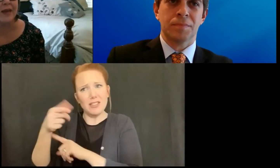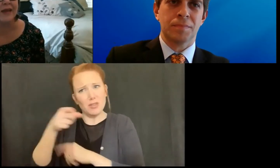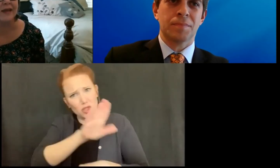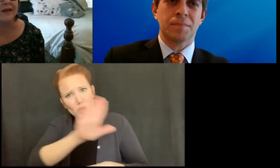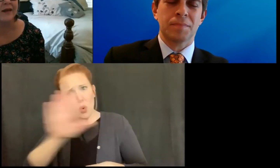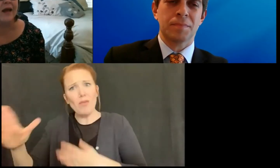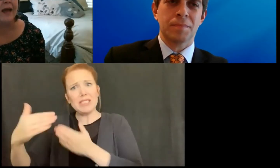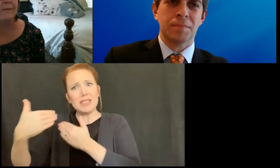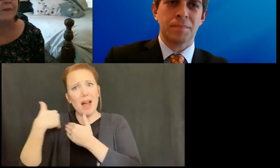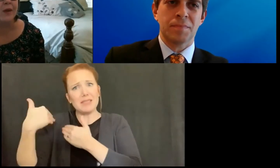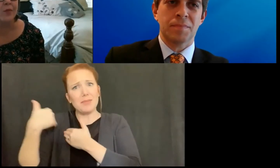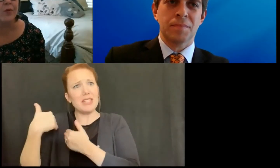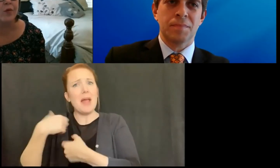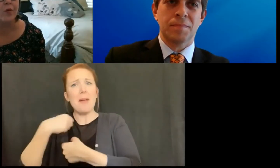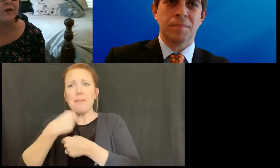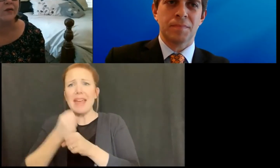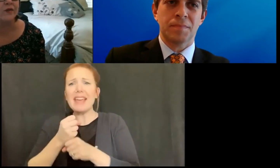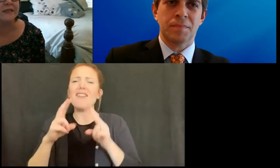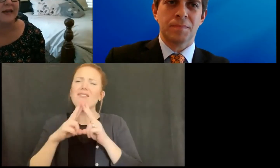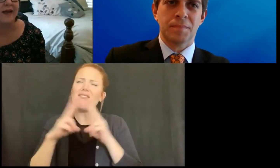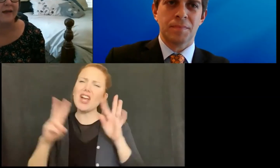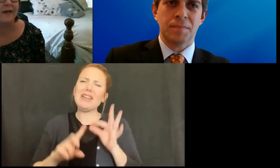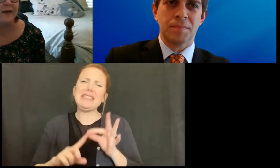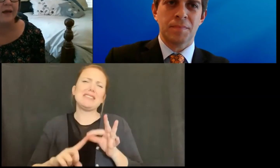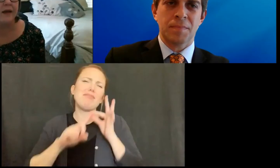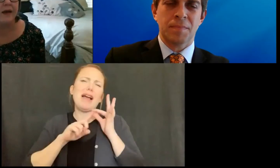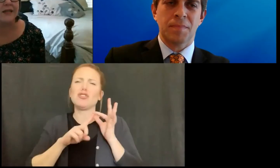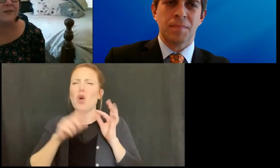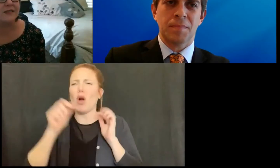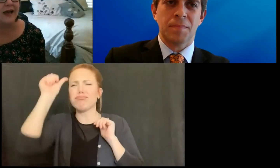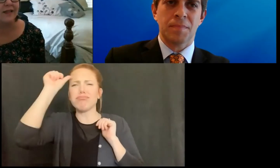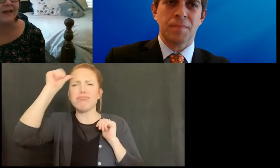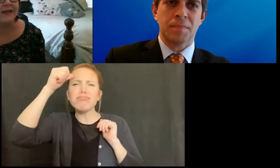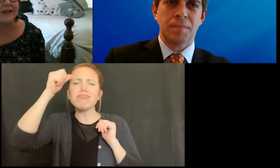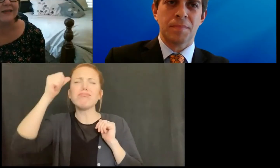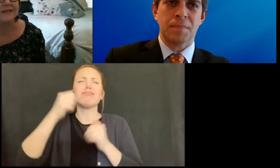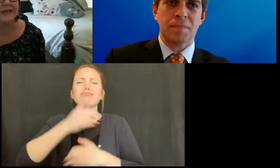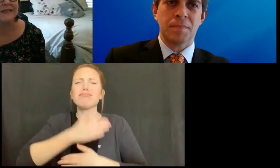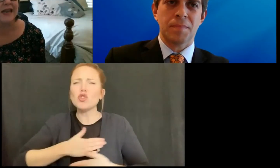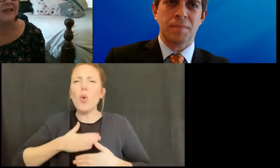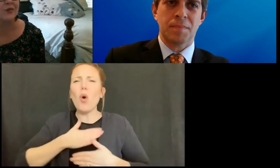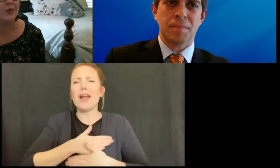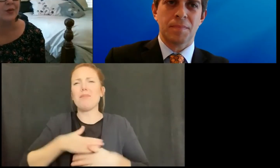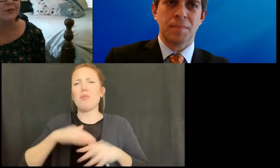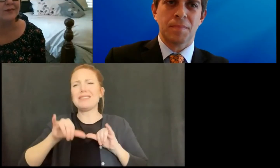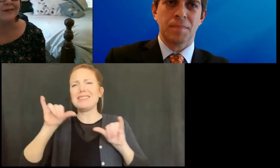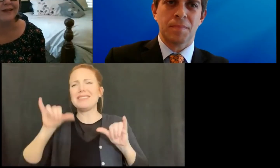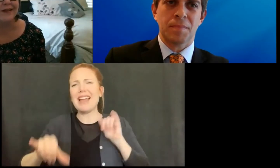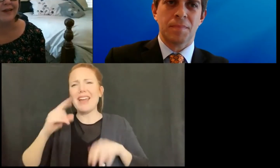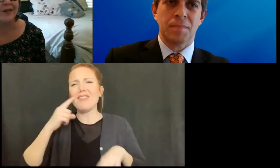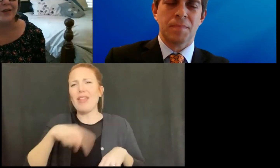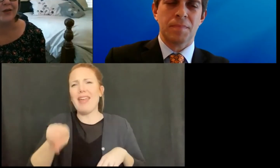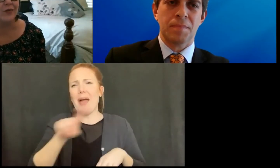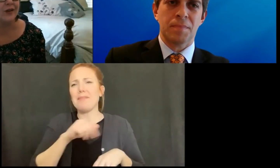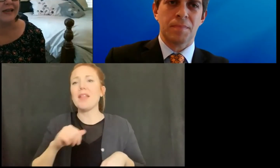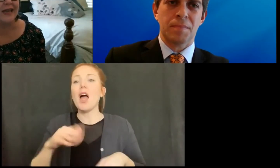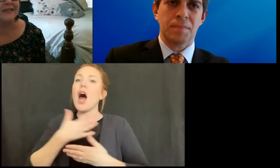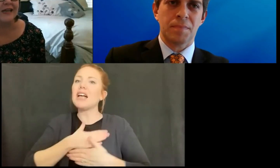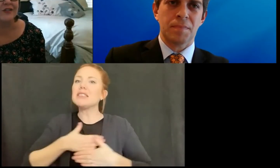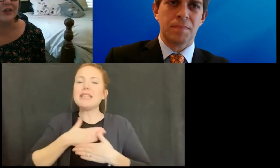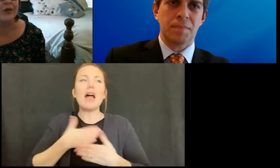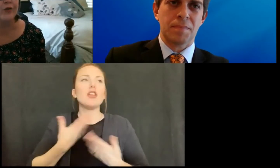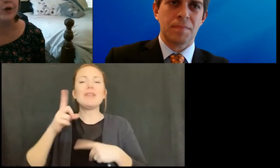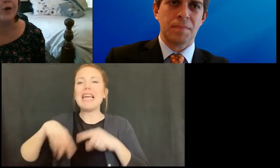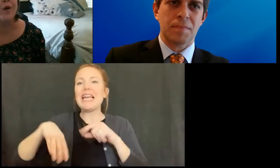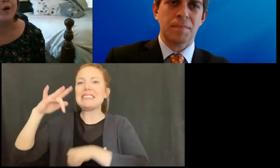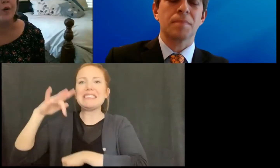to make it a memorable, wonderful stay. Hospitality is intangible. You know, you really can't